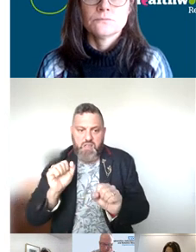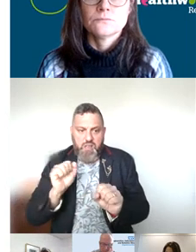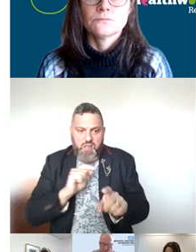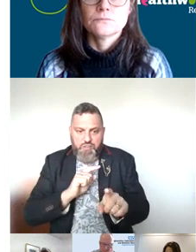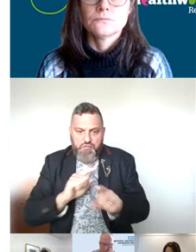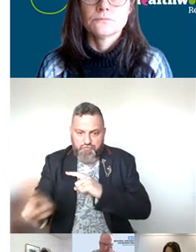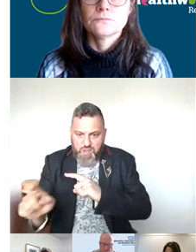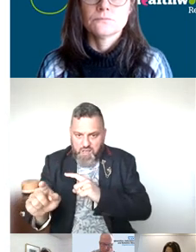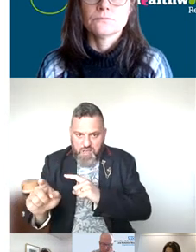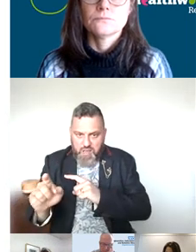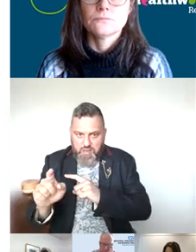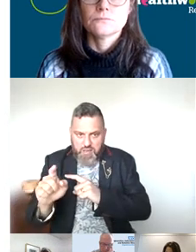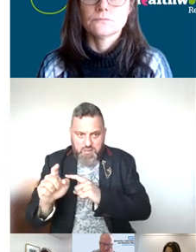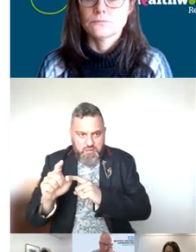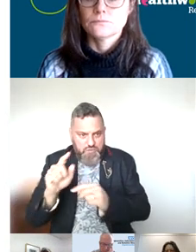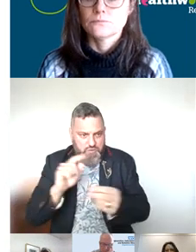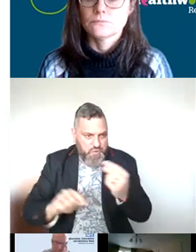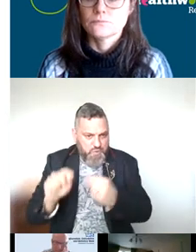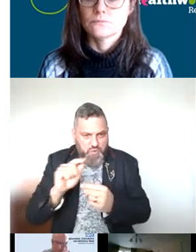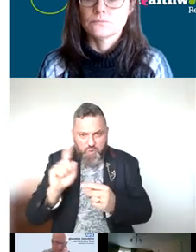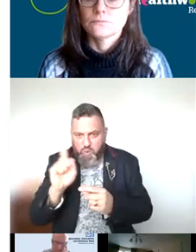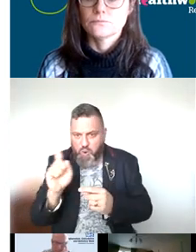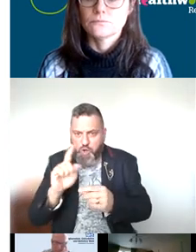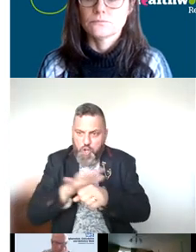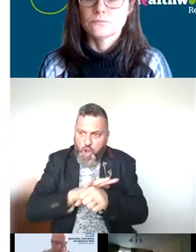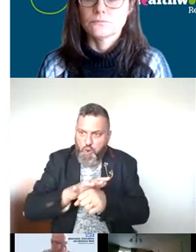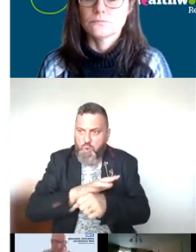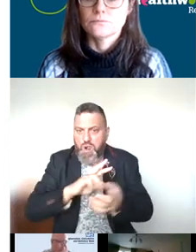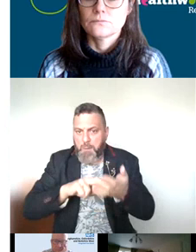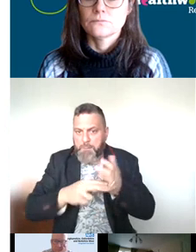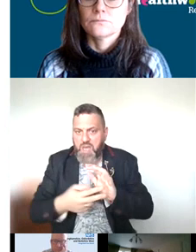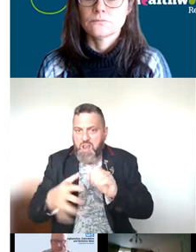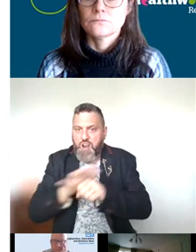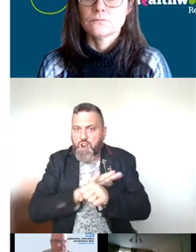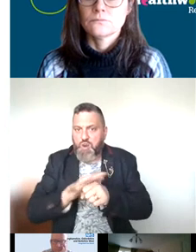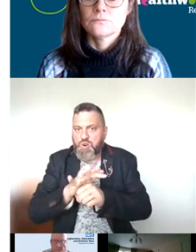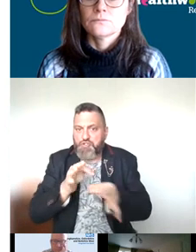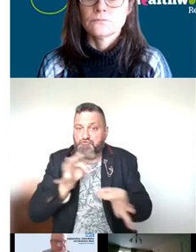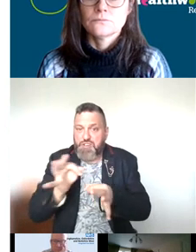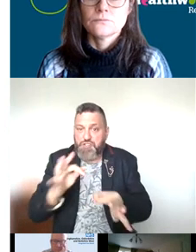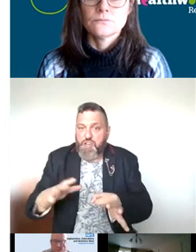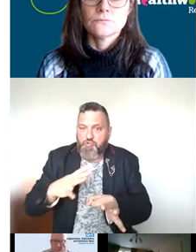very good understanding of what were the local plans, local strategies that we had in place